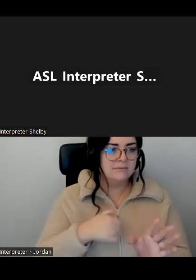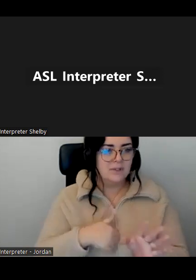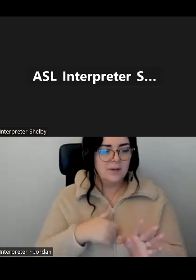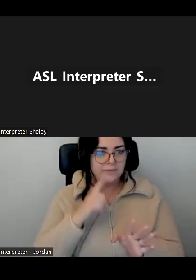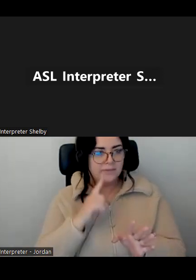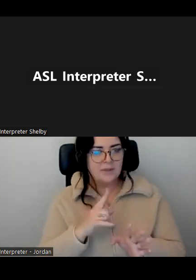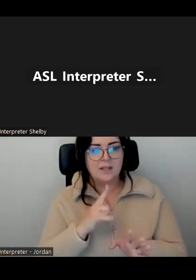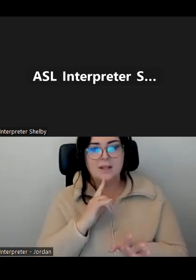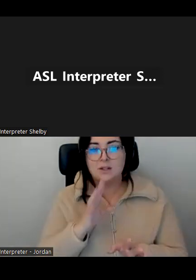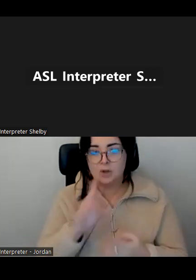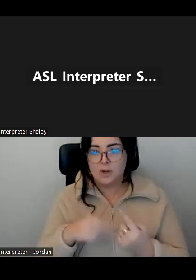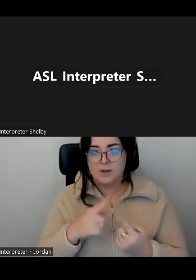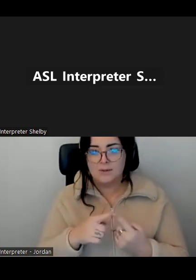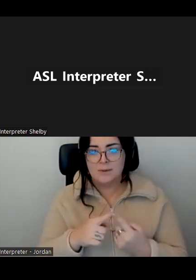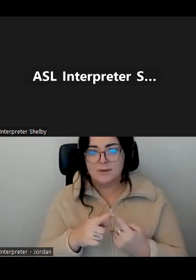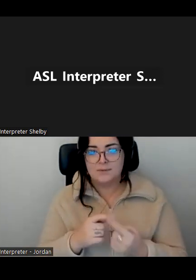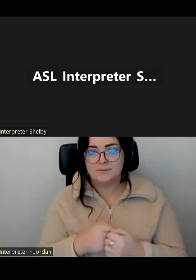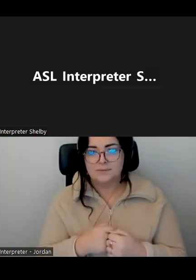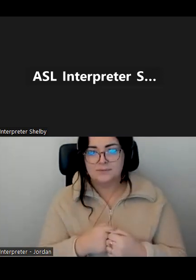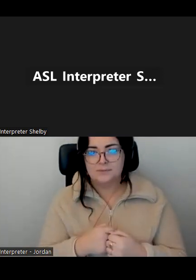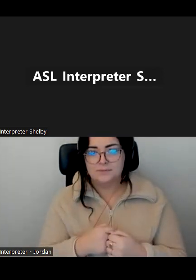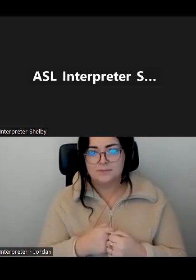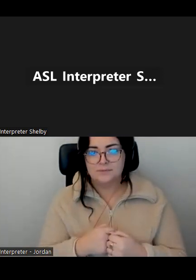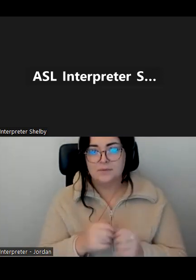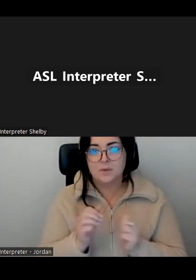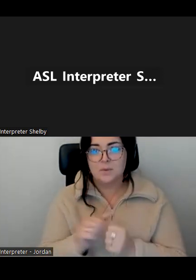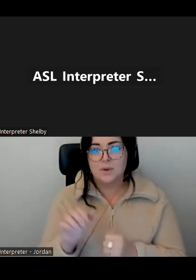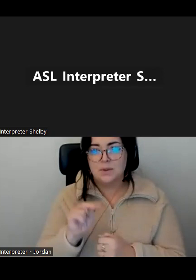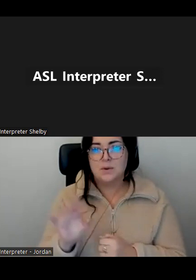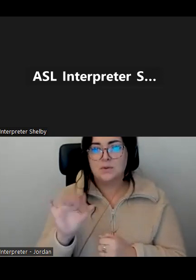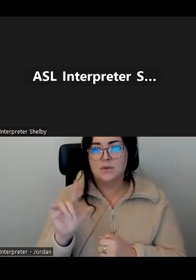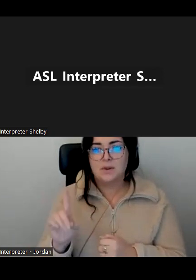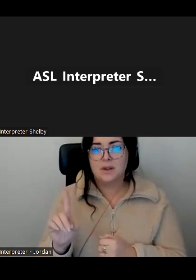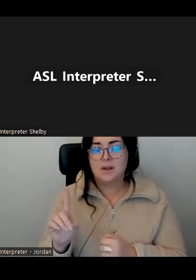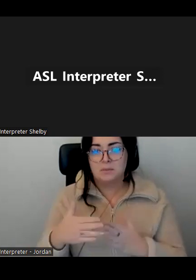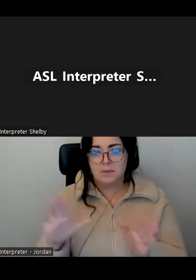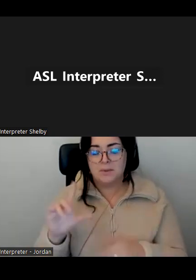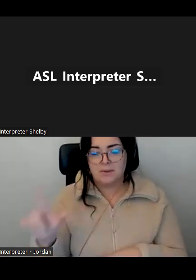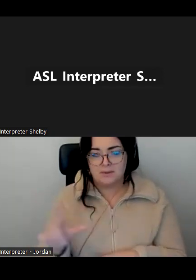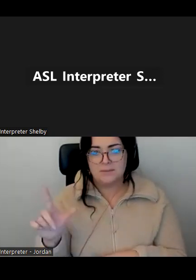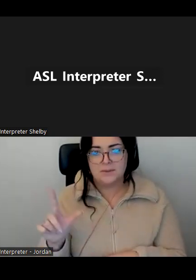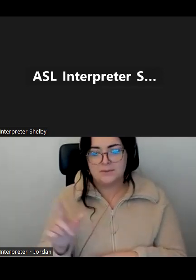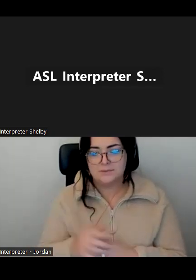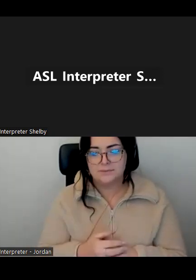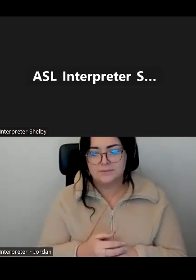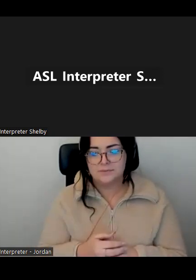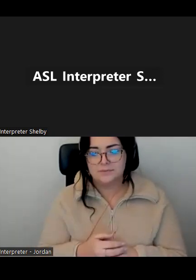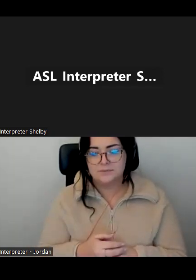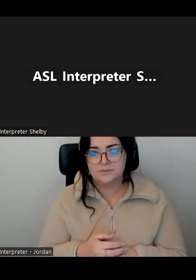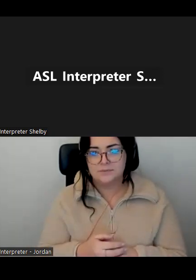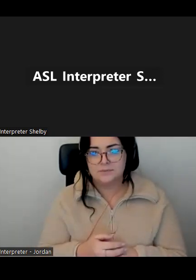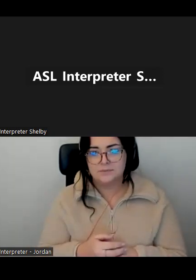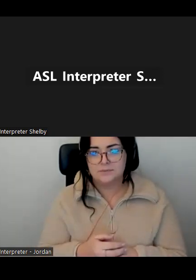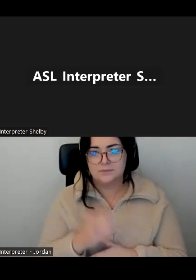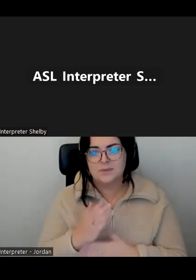that. A Just Talk About session was with Newfoundland and Labrador public libraries. And I mean, some of the libraries